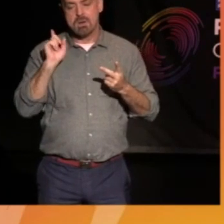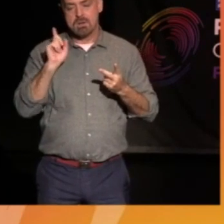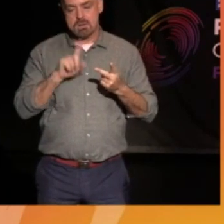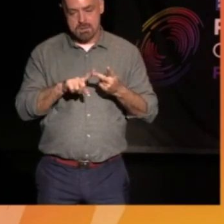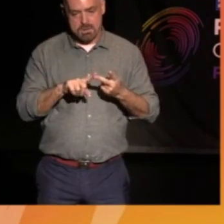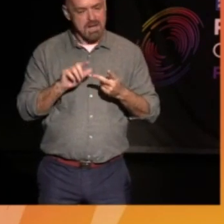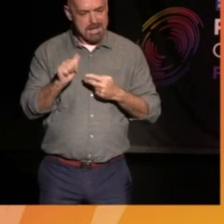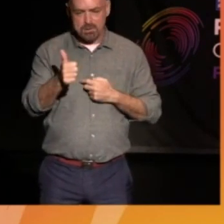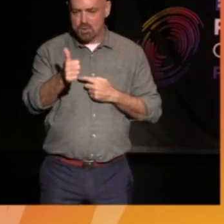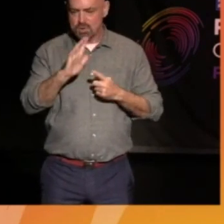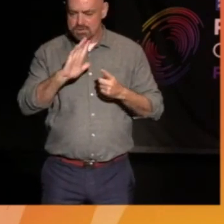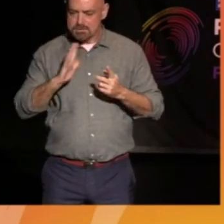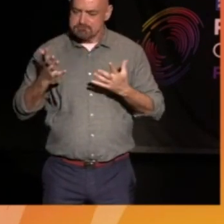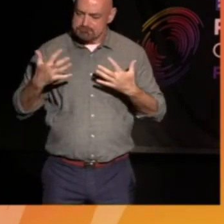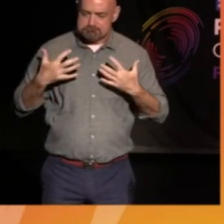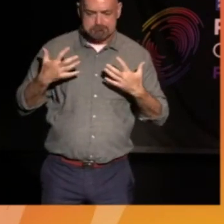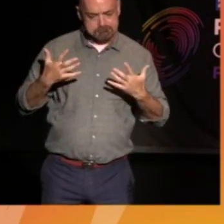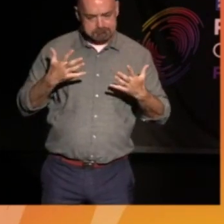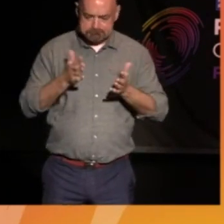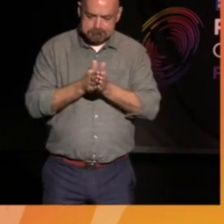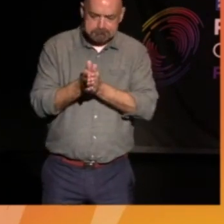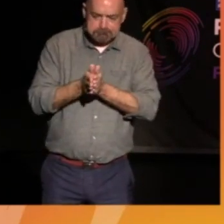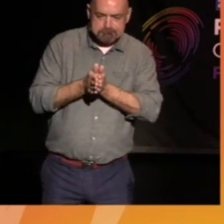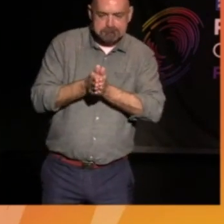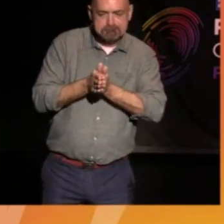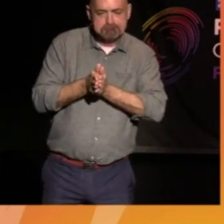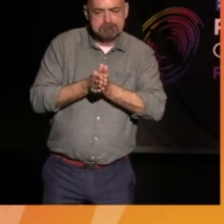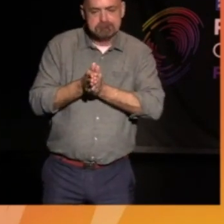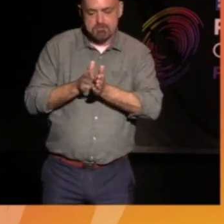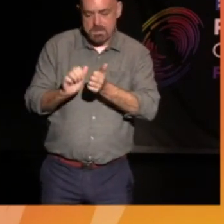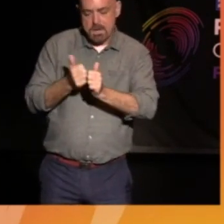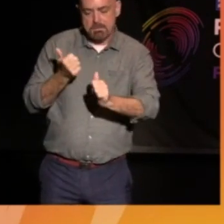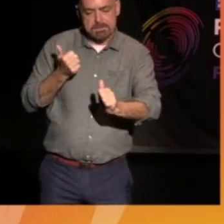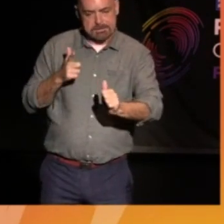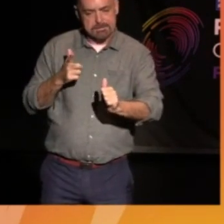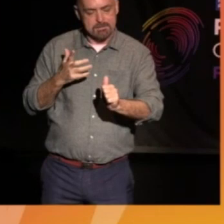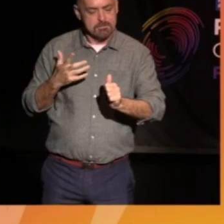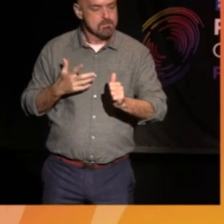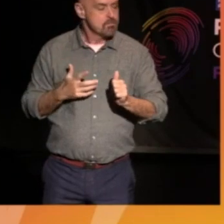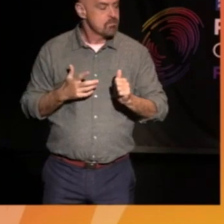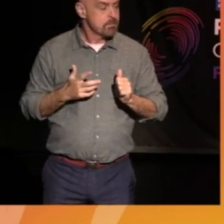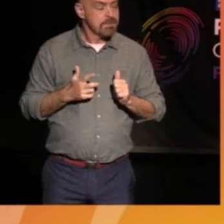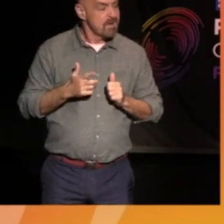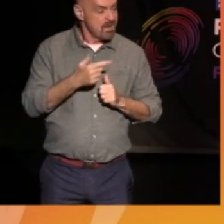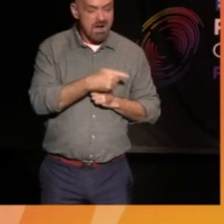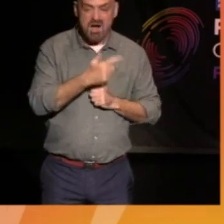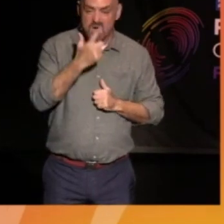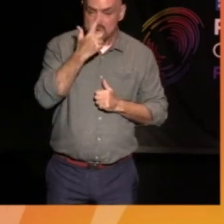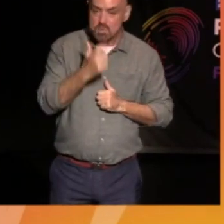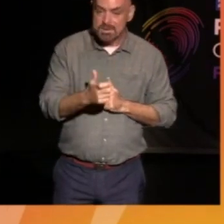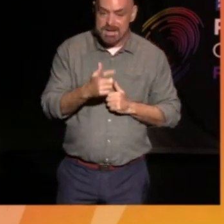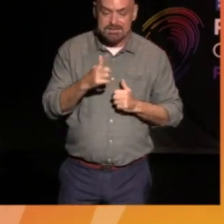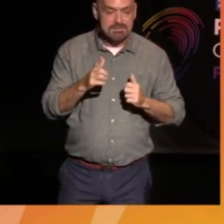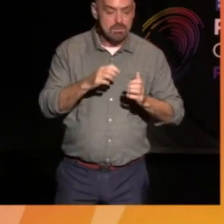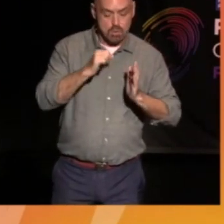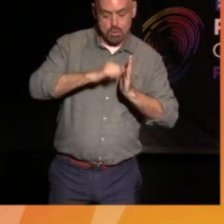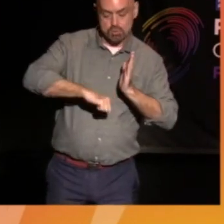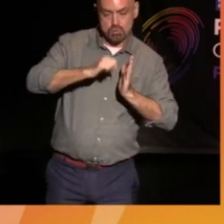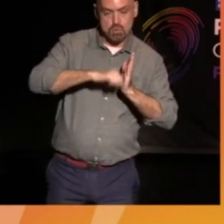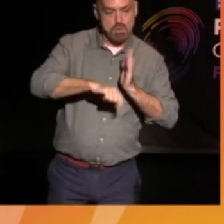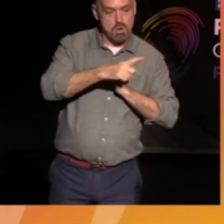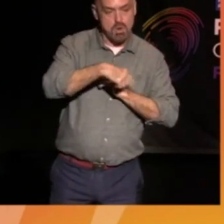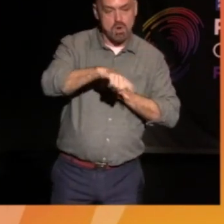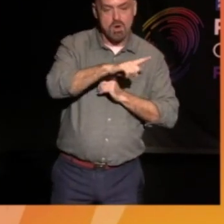the good intention and good action by the corporate. So you can see that consumer power can play an